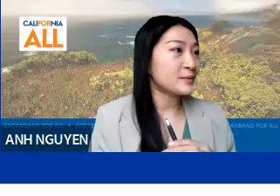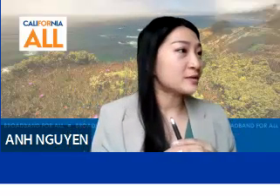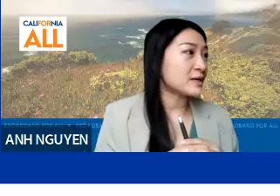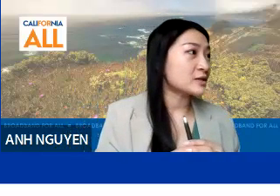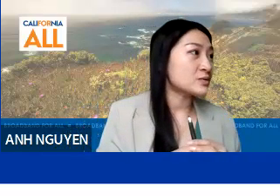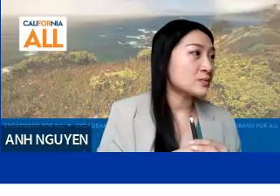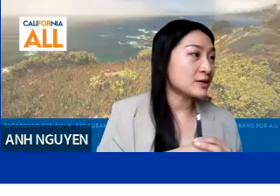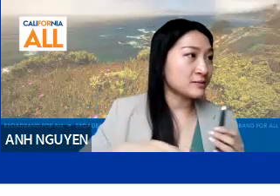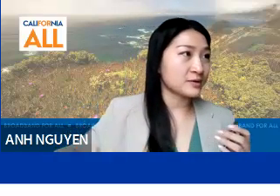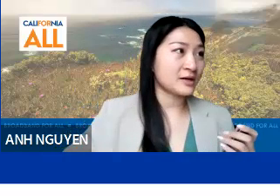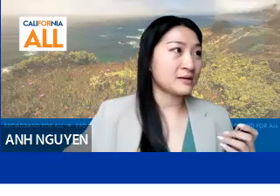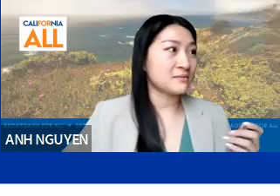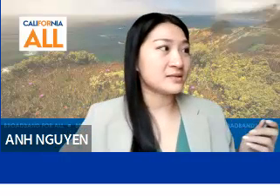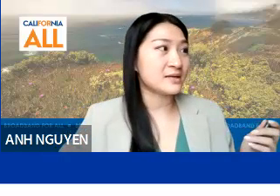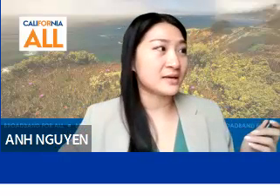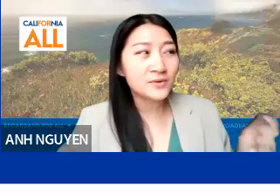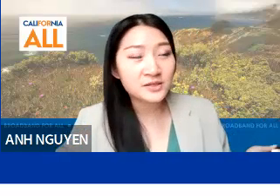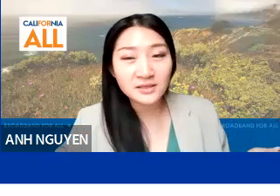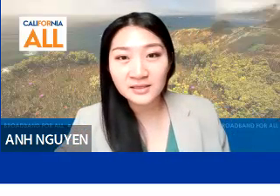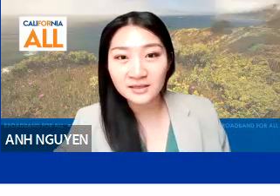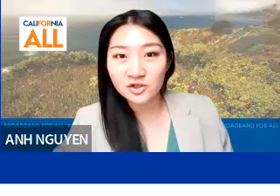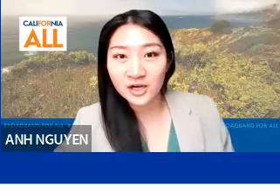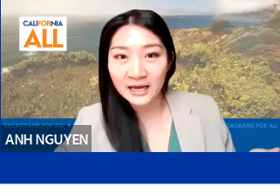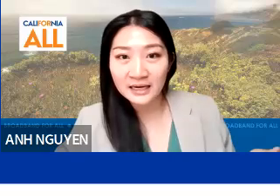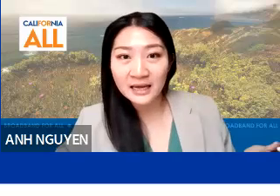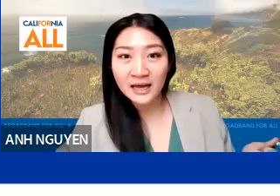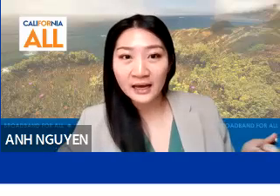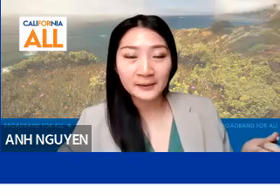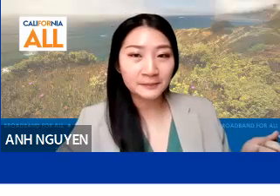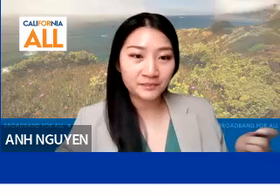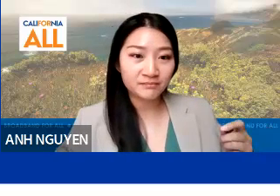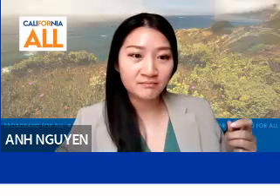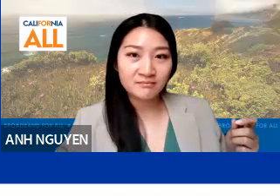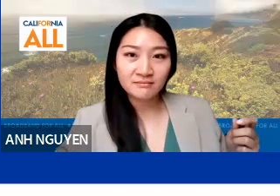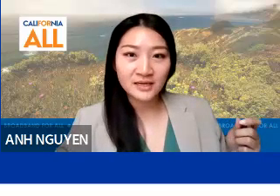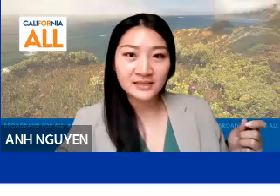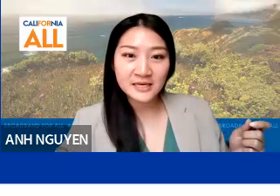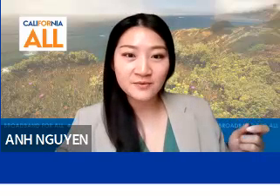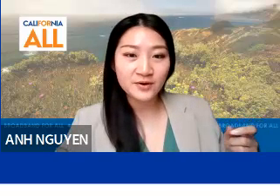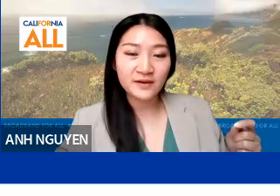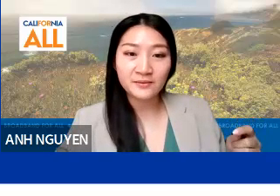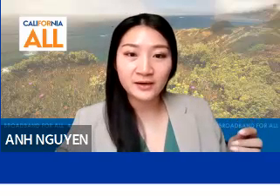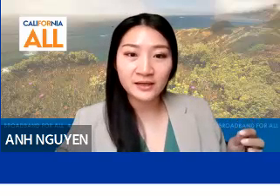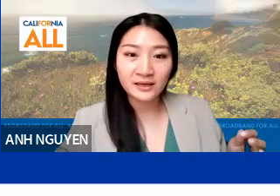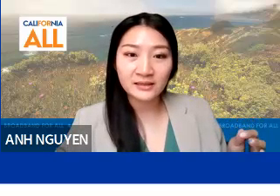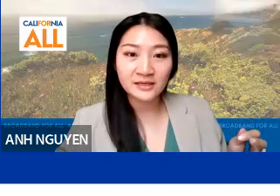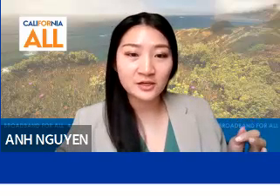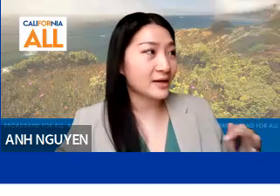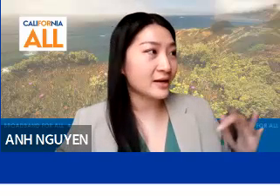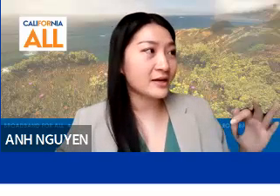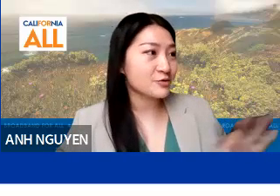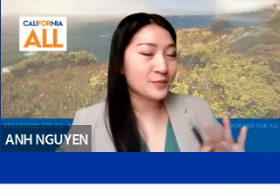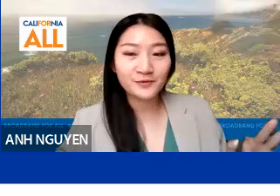I want to make sure we're not missing any questions in the chat. My team, or if anyone